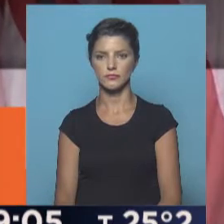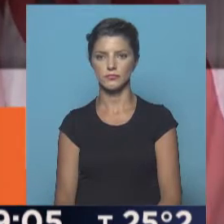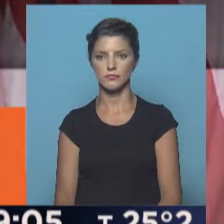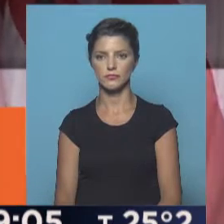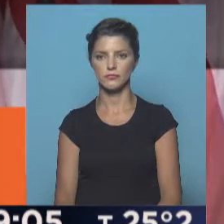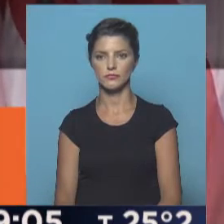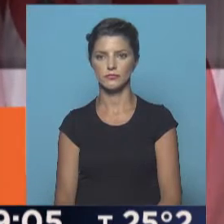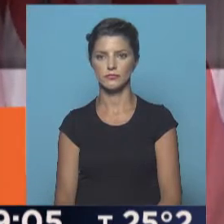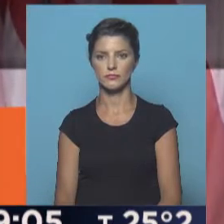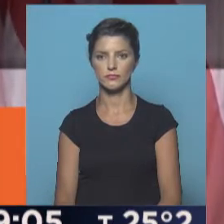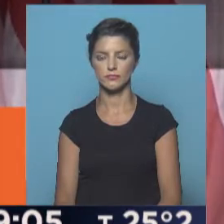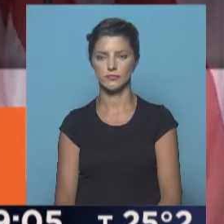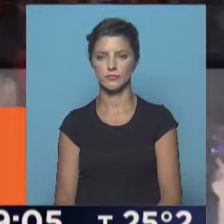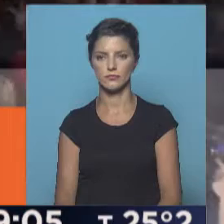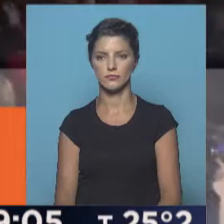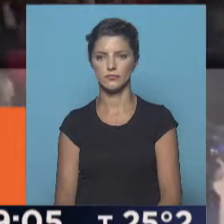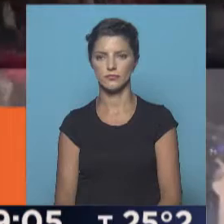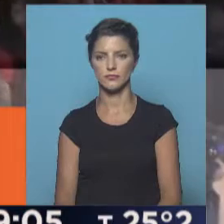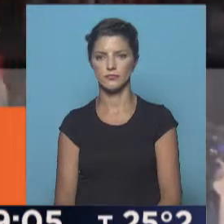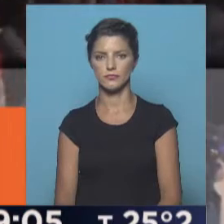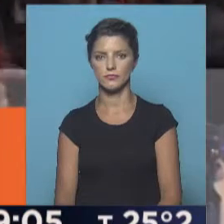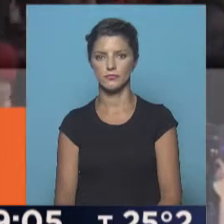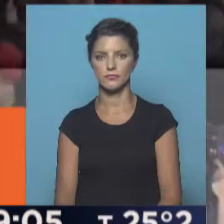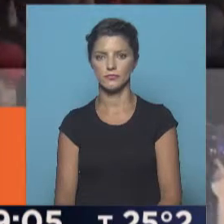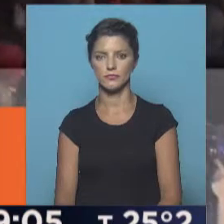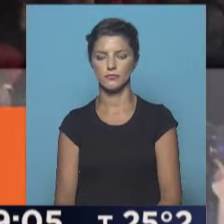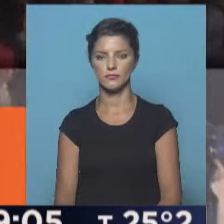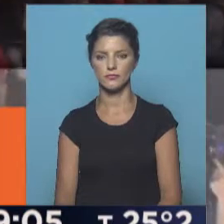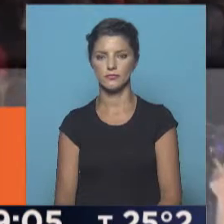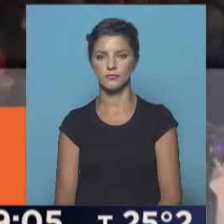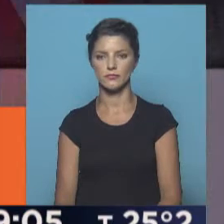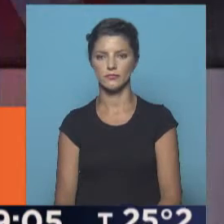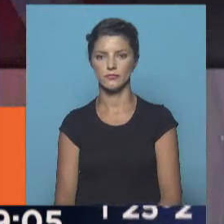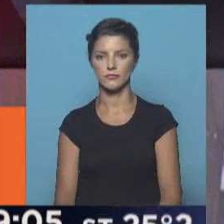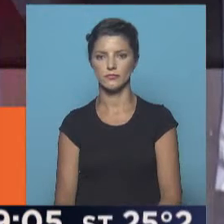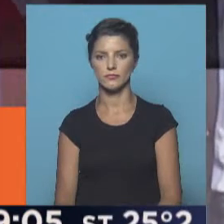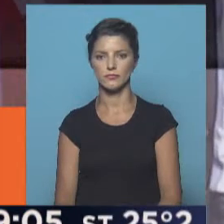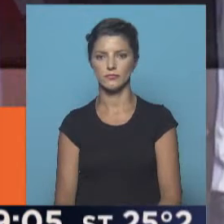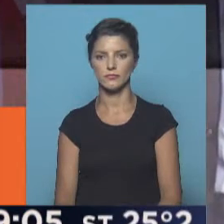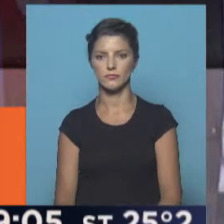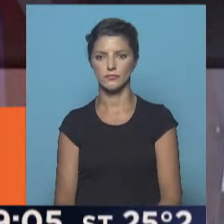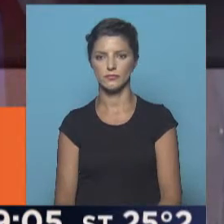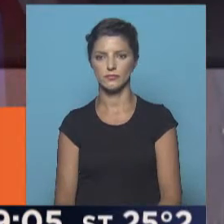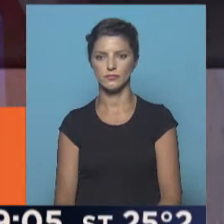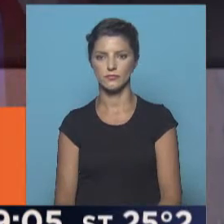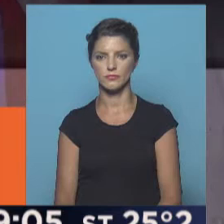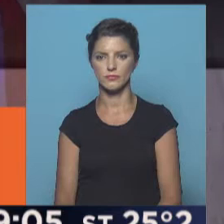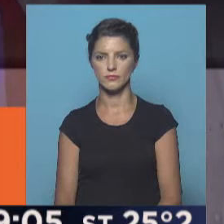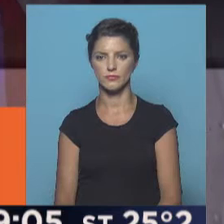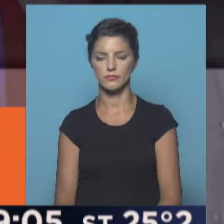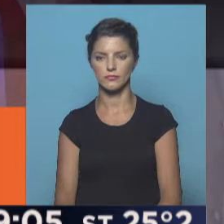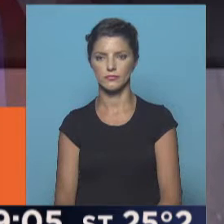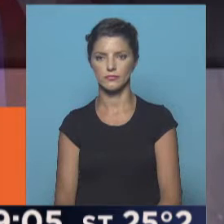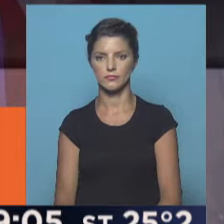It's time. It's been what they call a historic event, but to be really